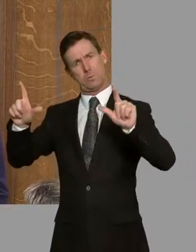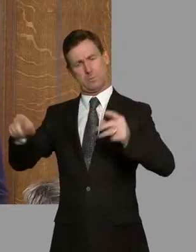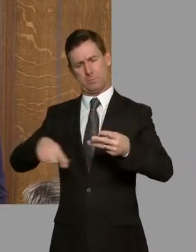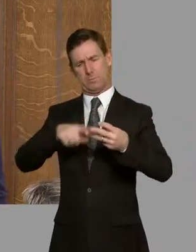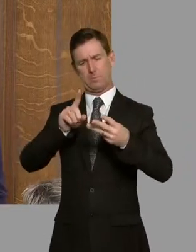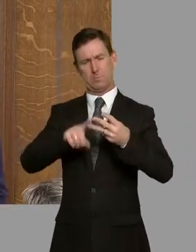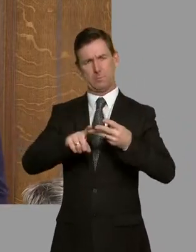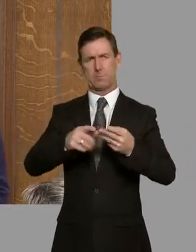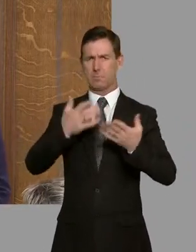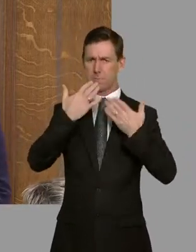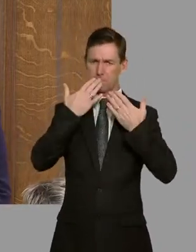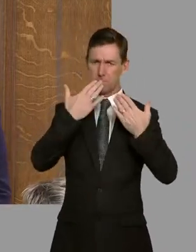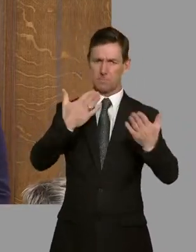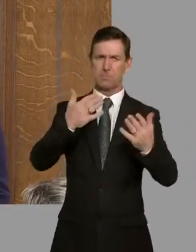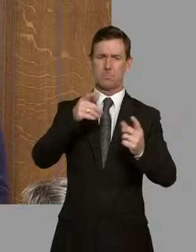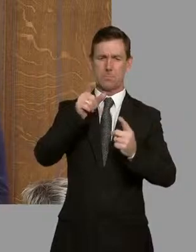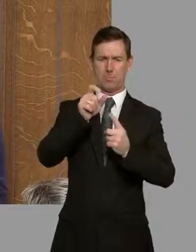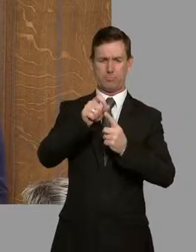intervention with the